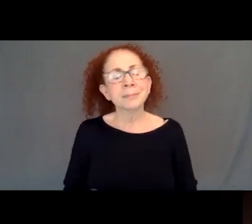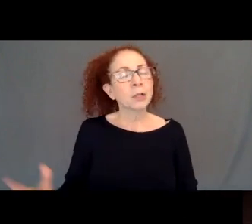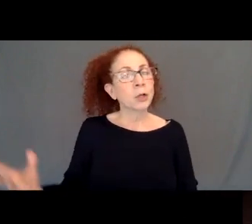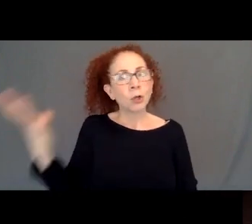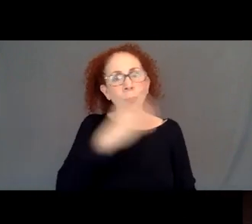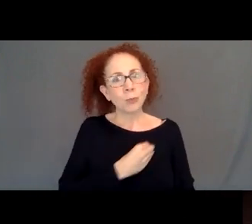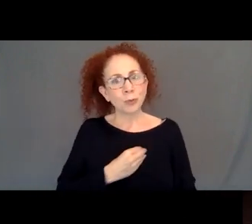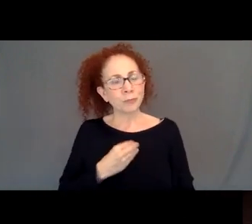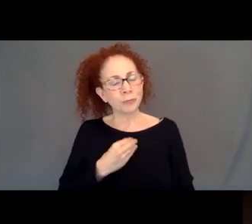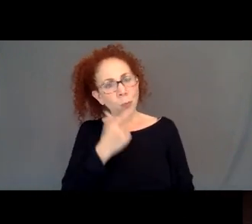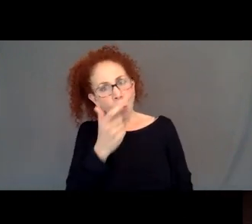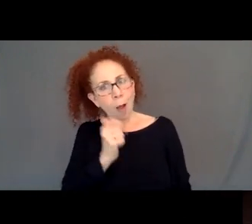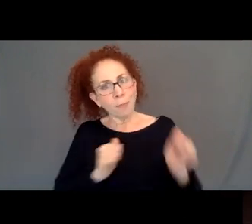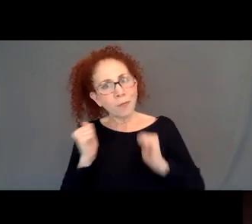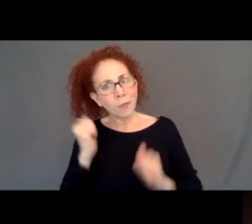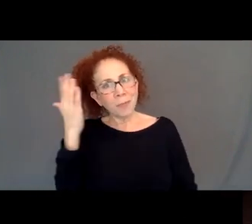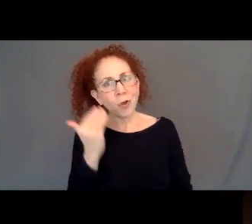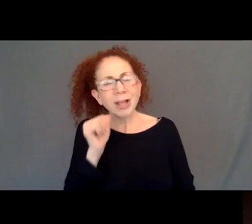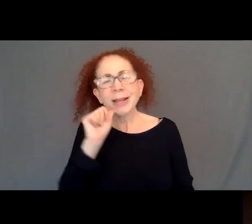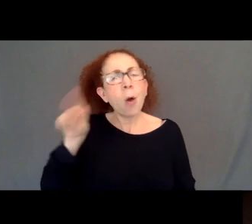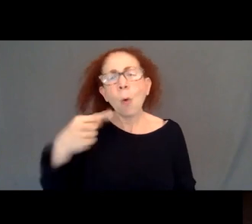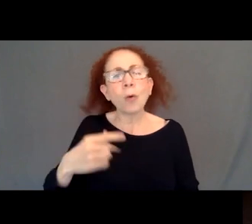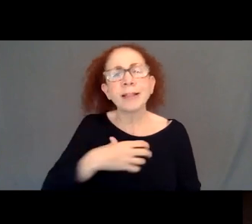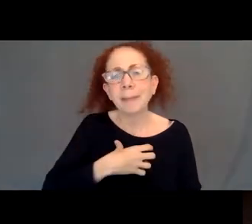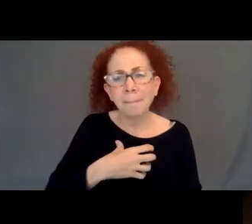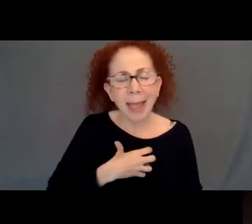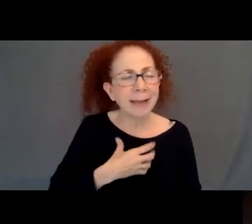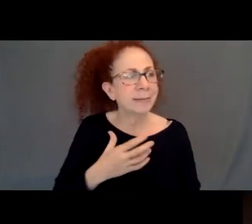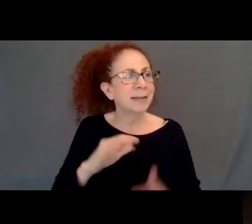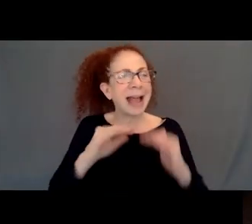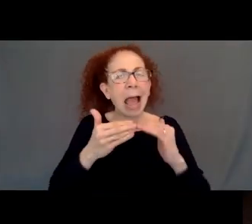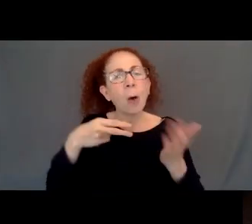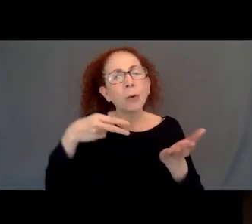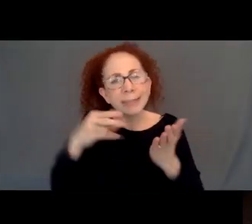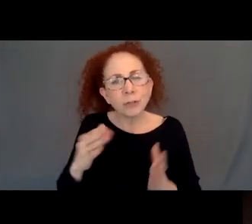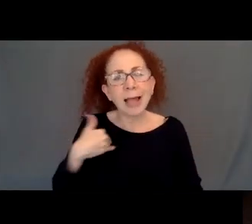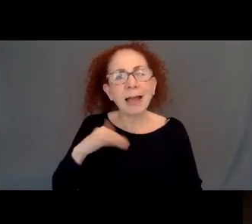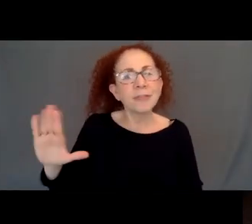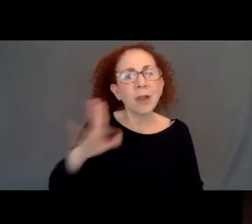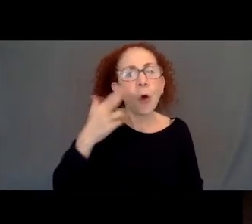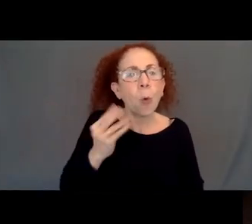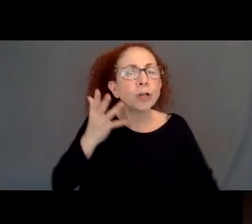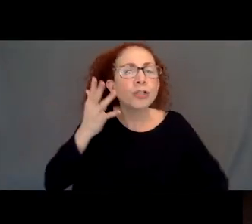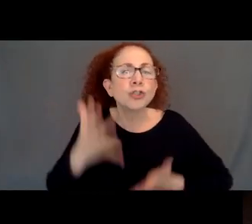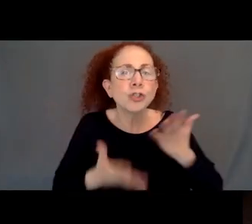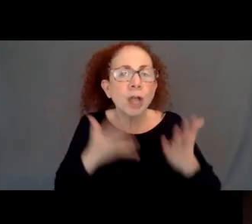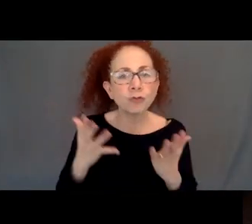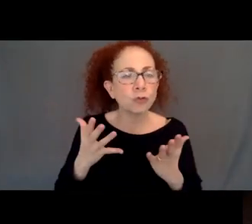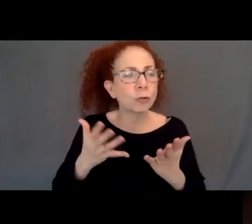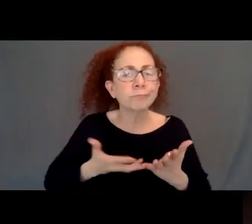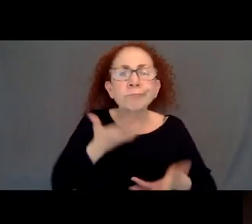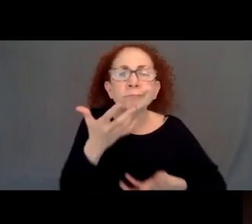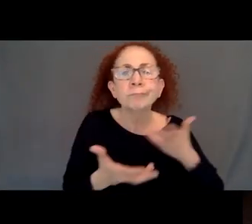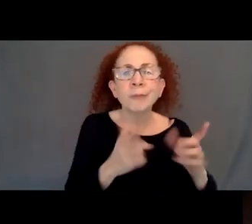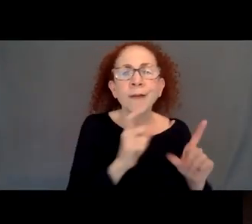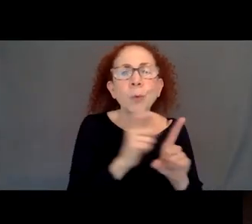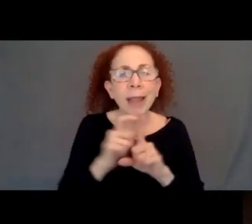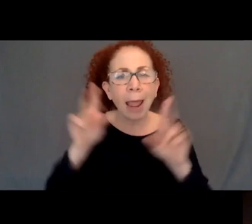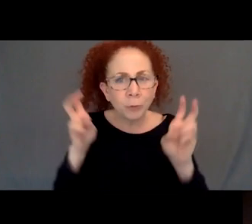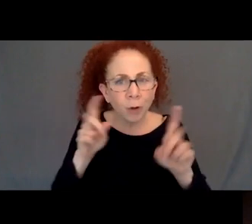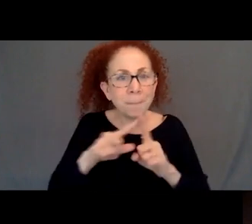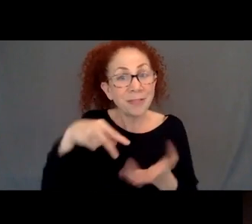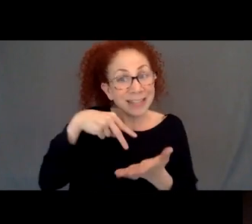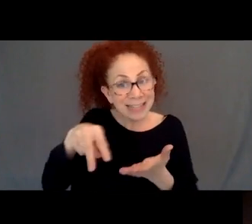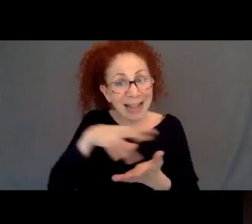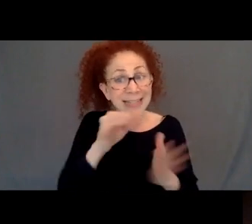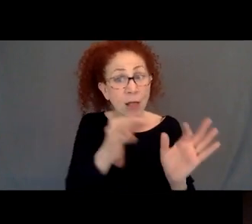about the performance was it's not just a lament in the way that the dancers have their own gestural vocabularies that are expressing things. The dance